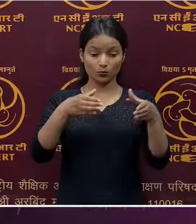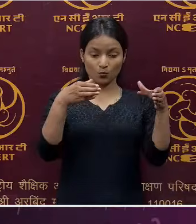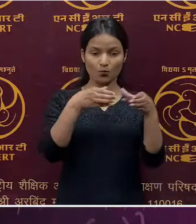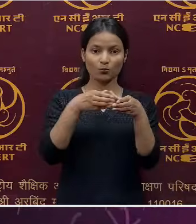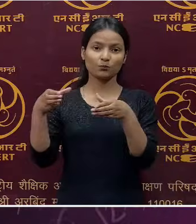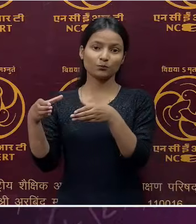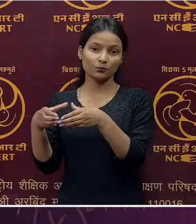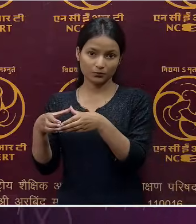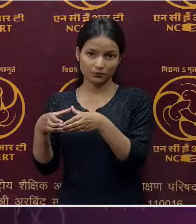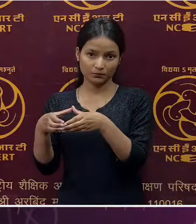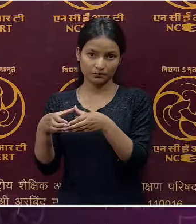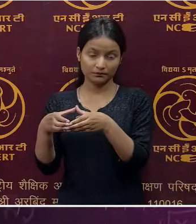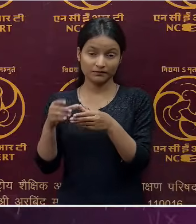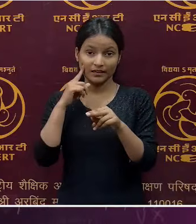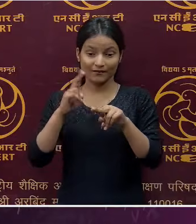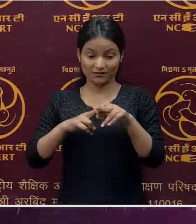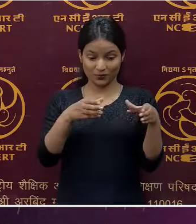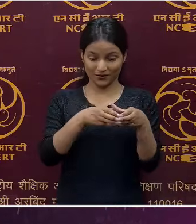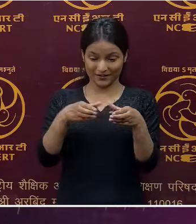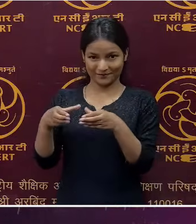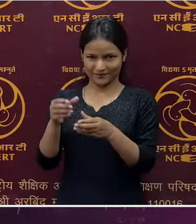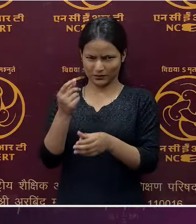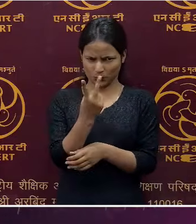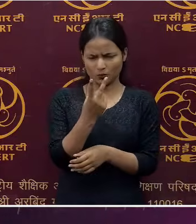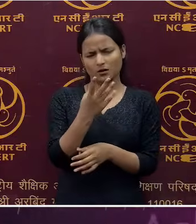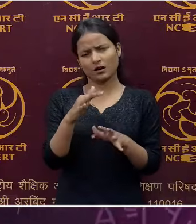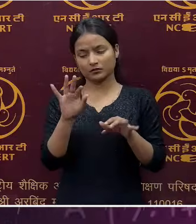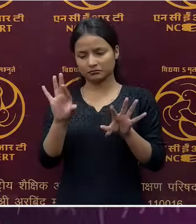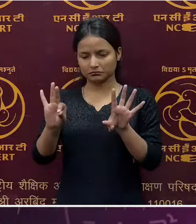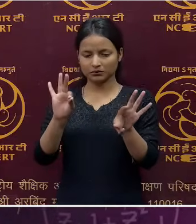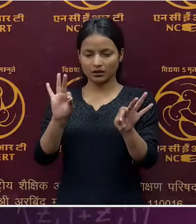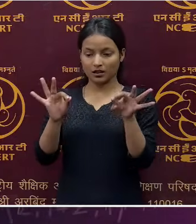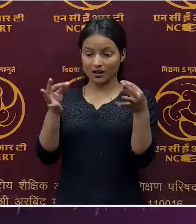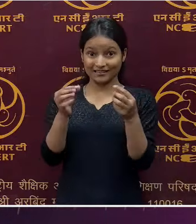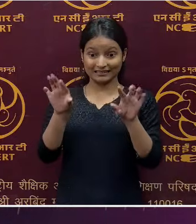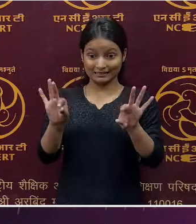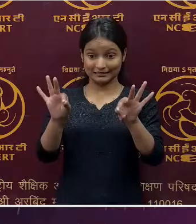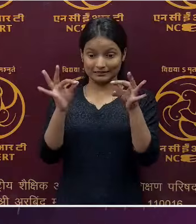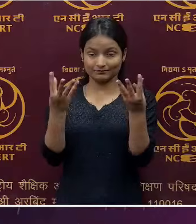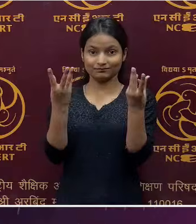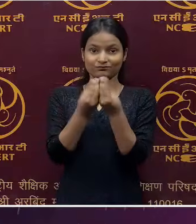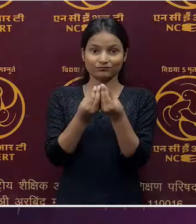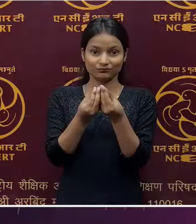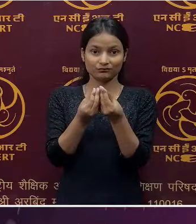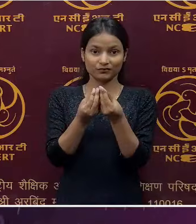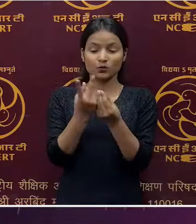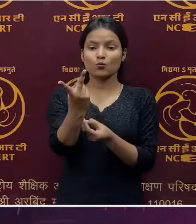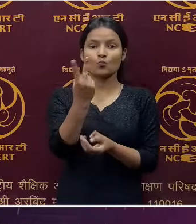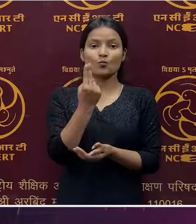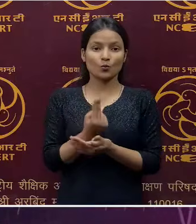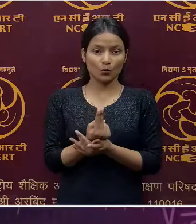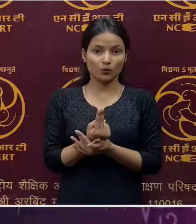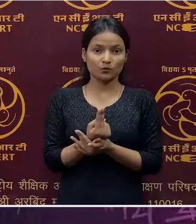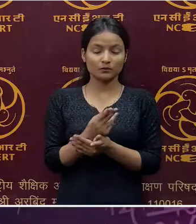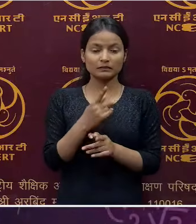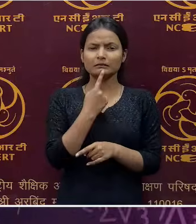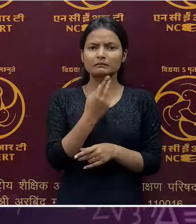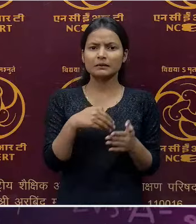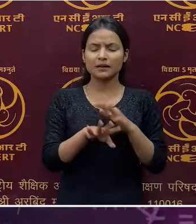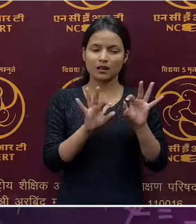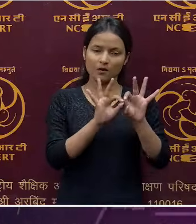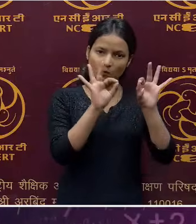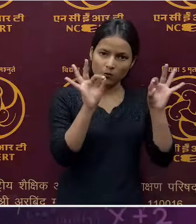So whenever we study about set, so we should notice about two words: well-defined and the distinct.